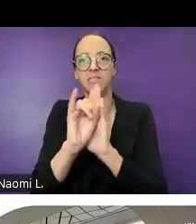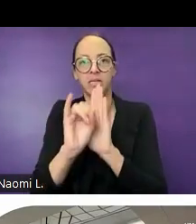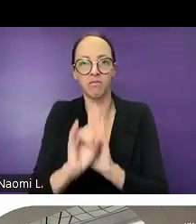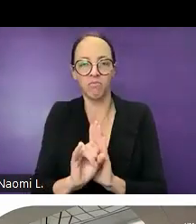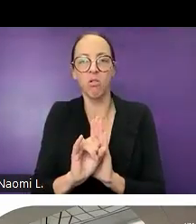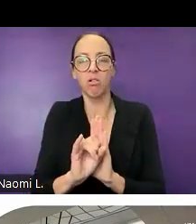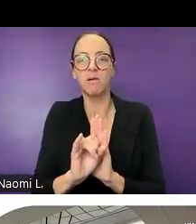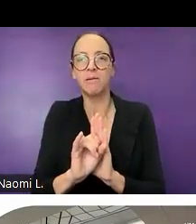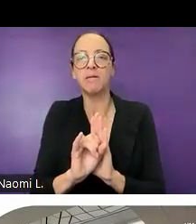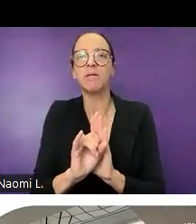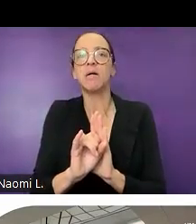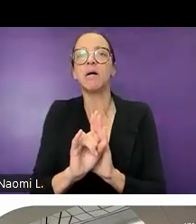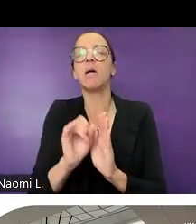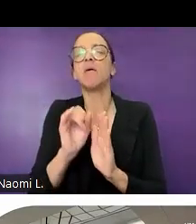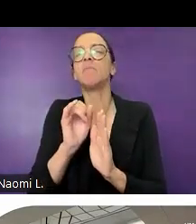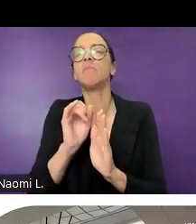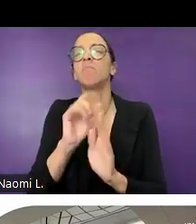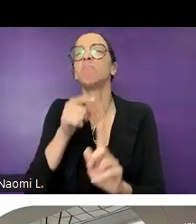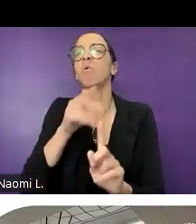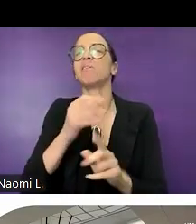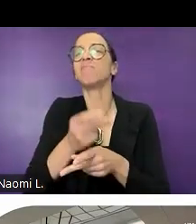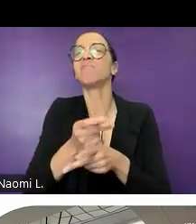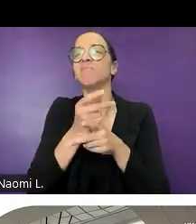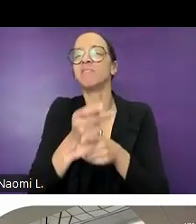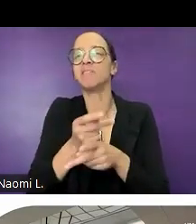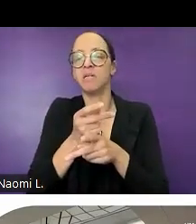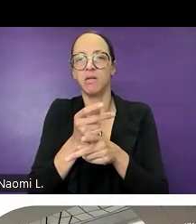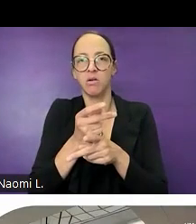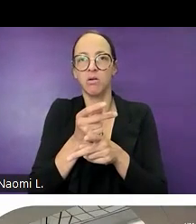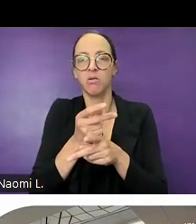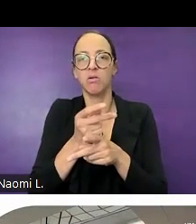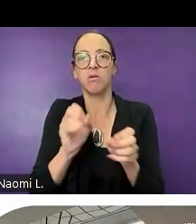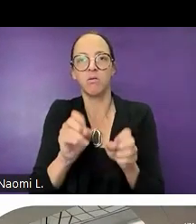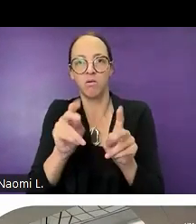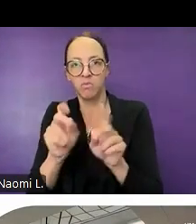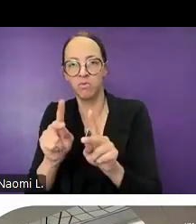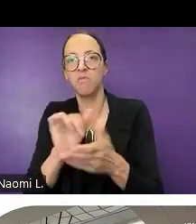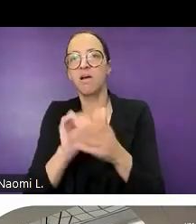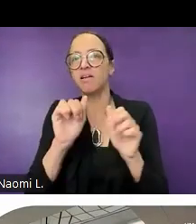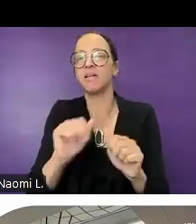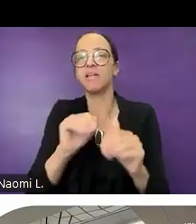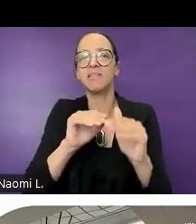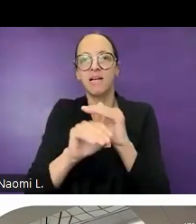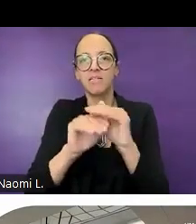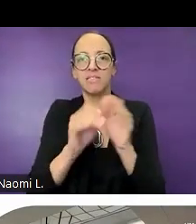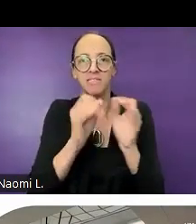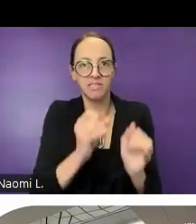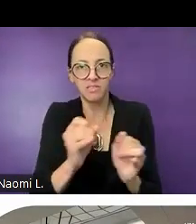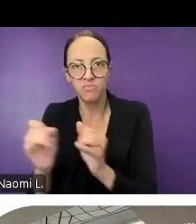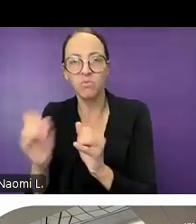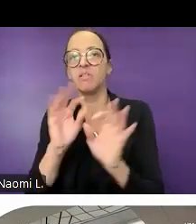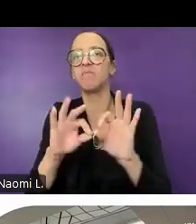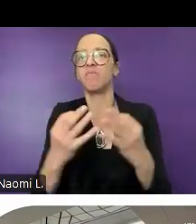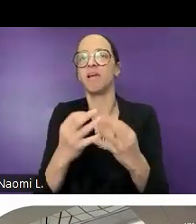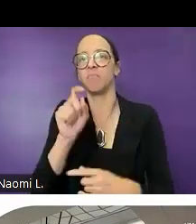them access both individual and family needs as they traverse the system,